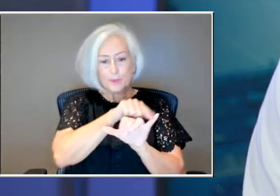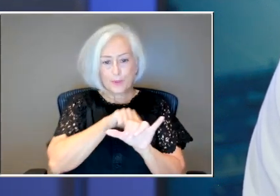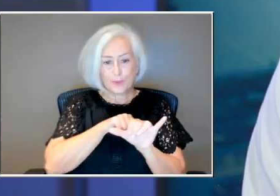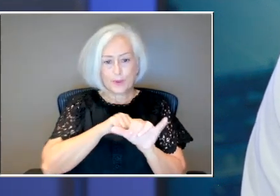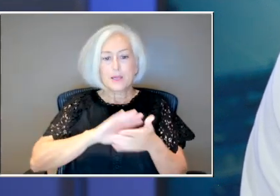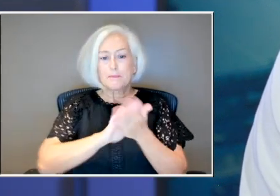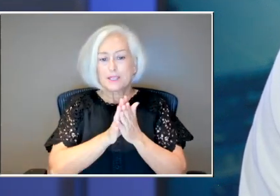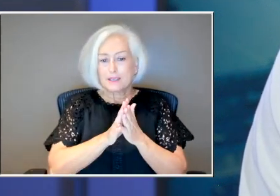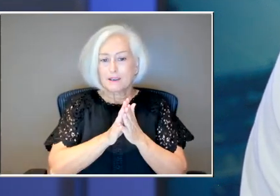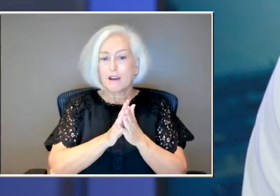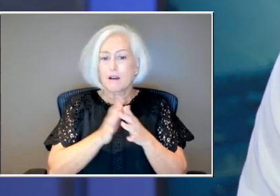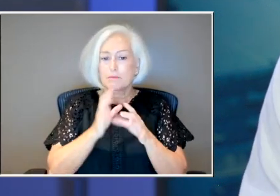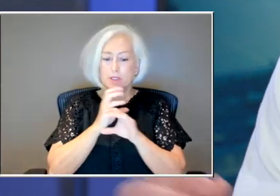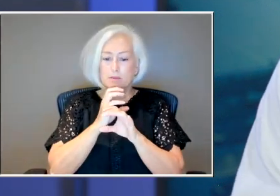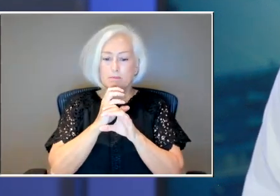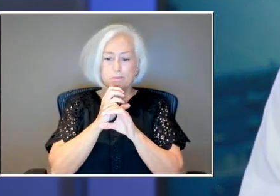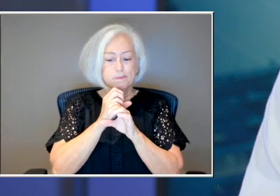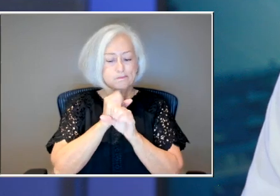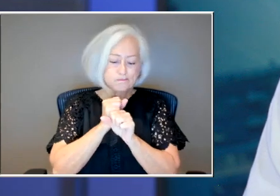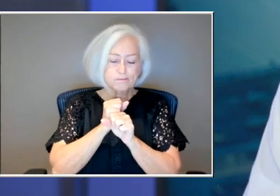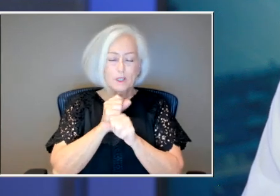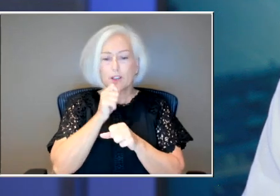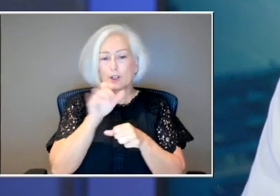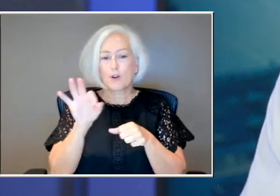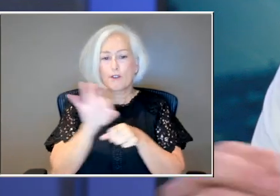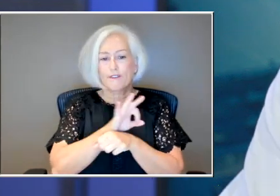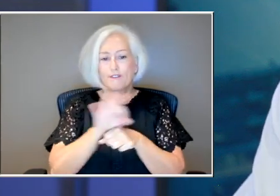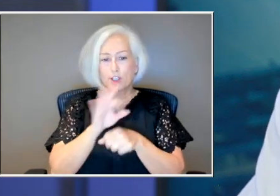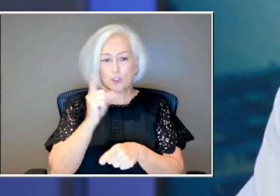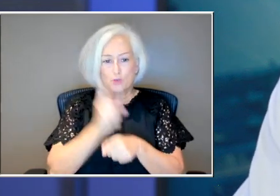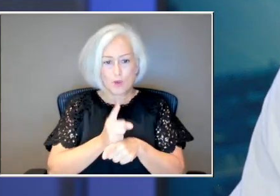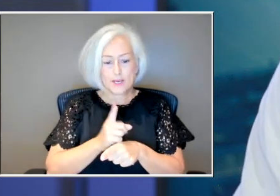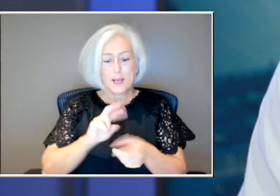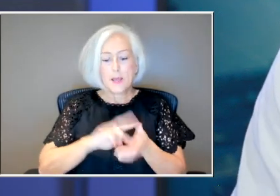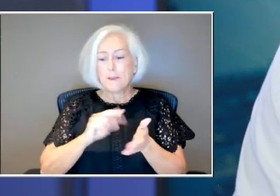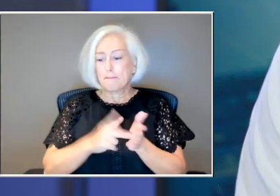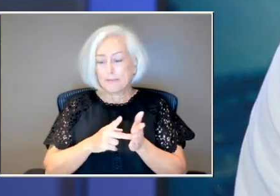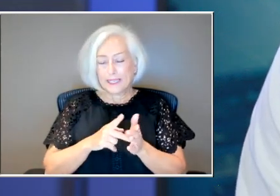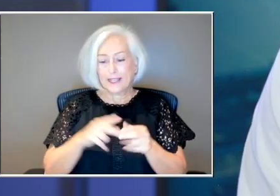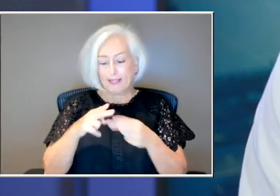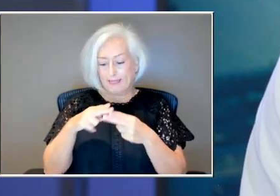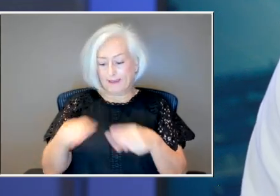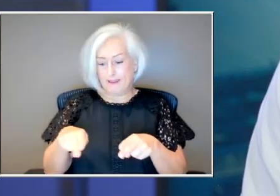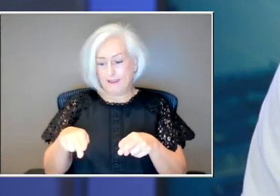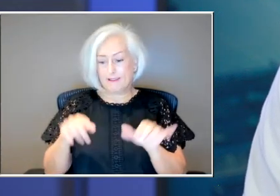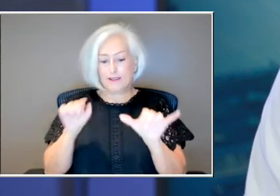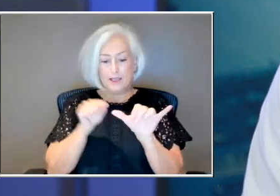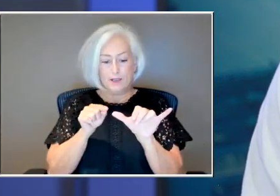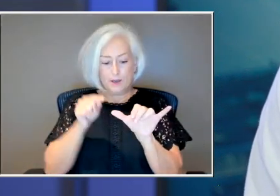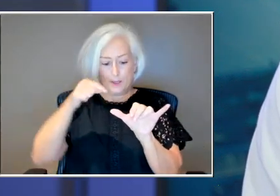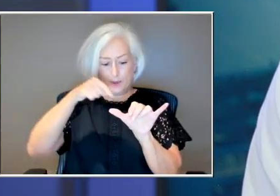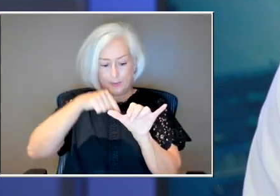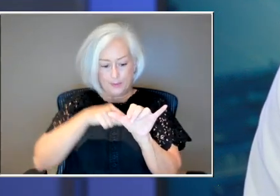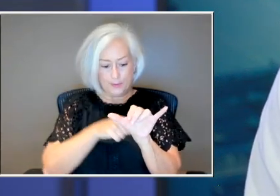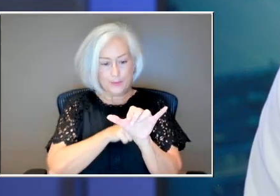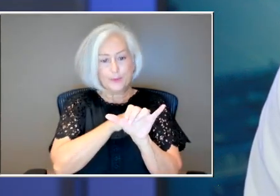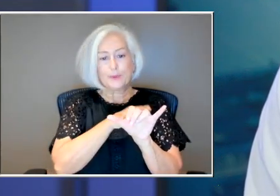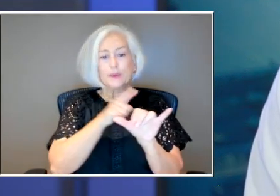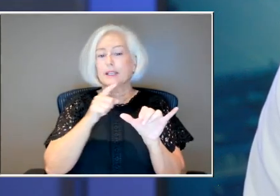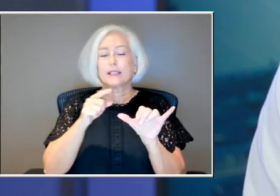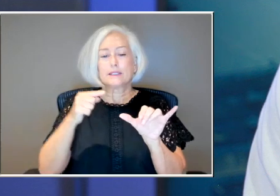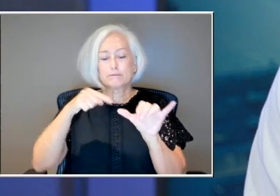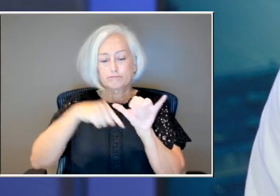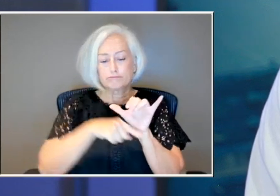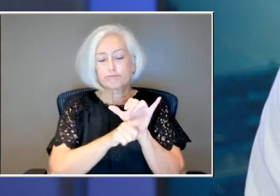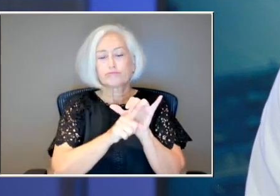then do not function normally, so the egg cannot travel from the ovary to the uterus. And then just the presence of the disease